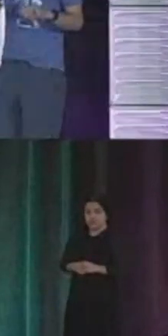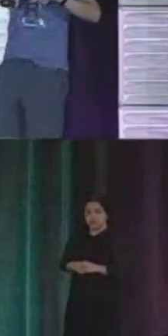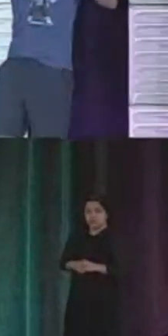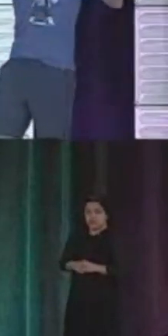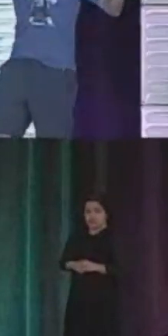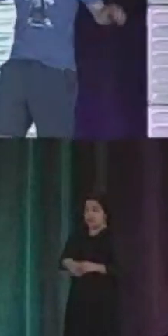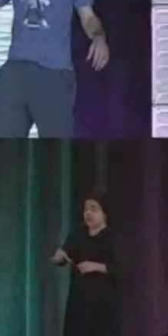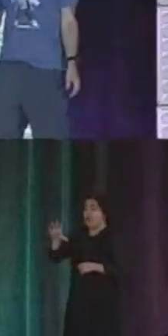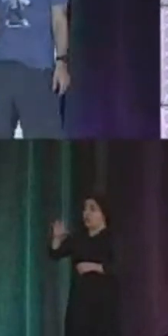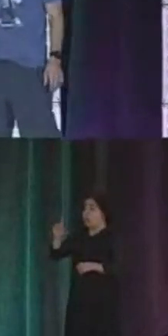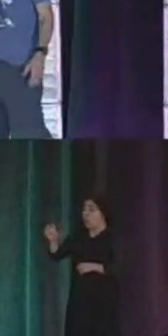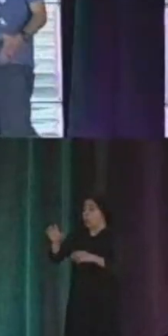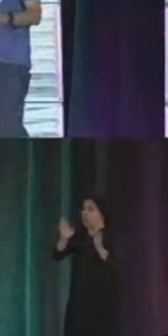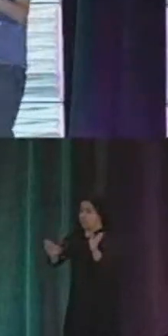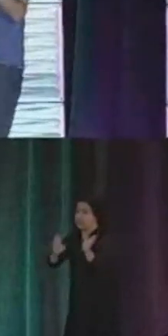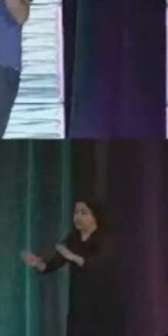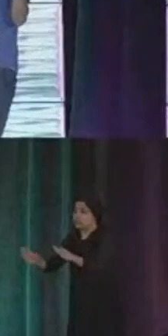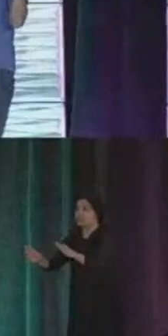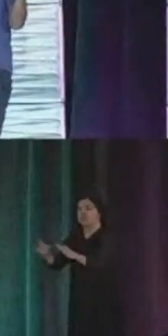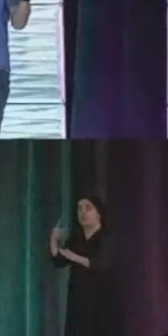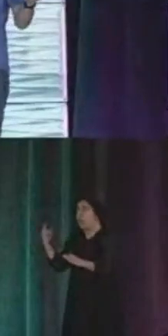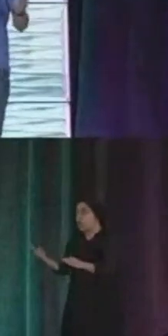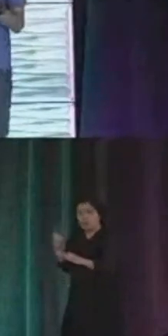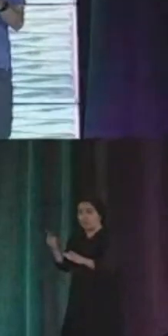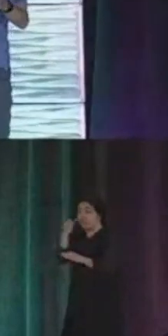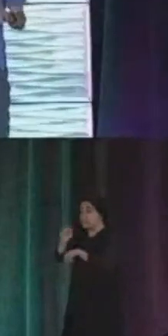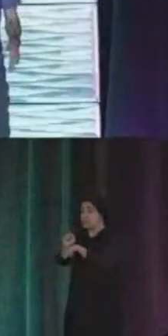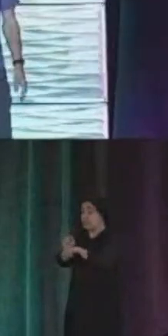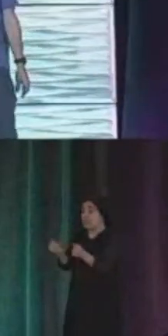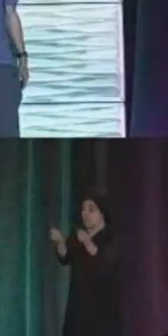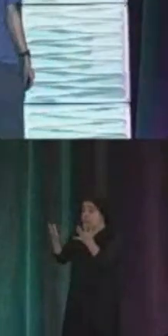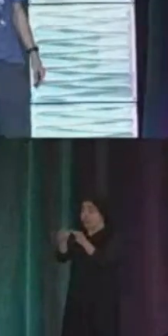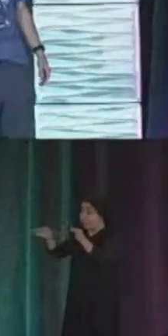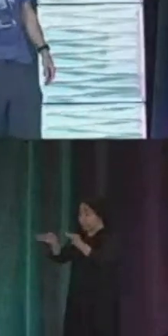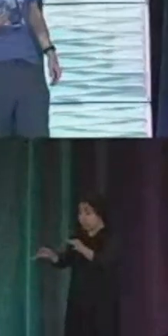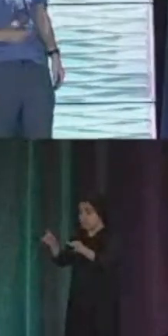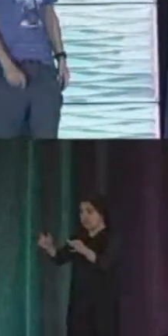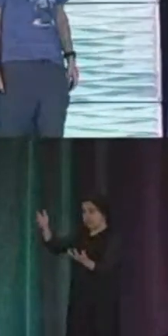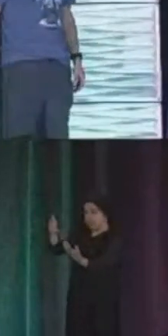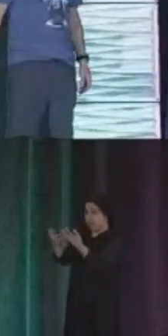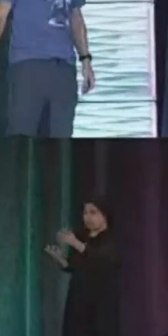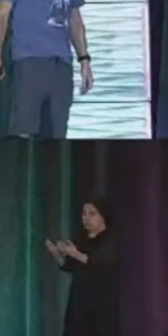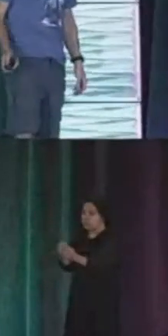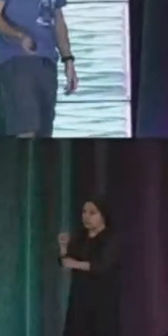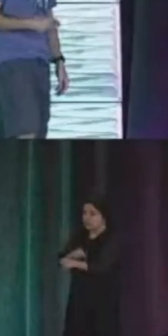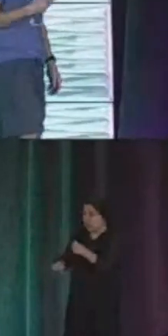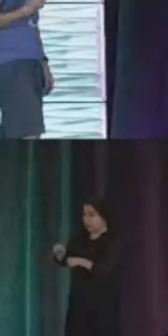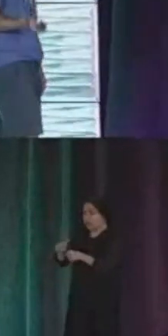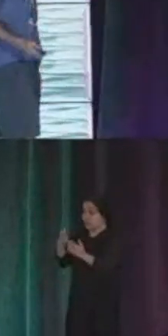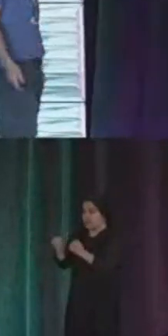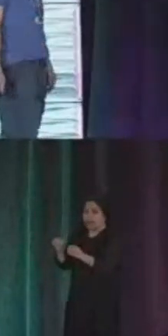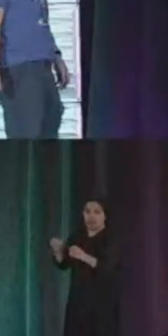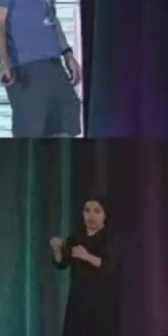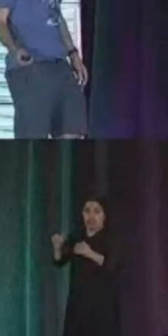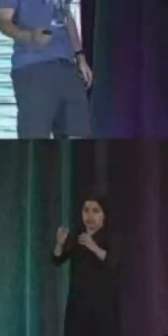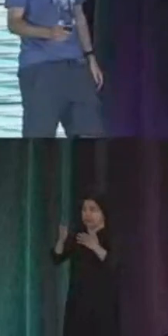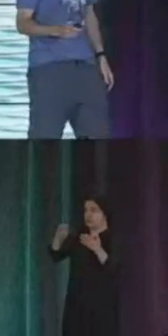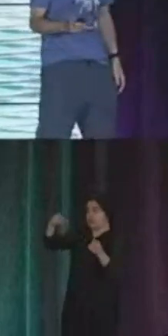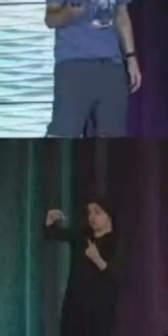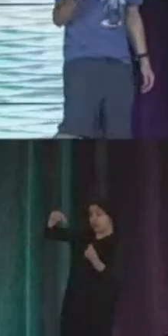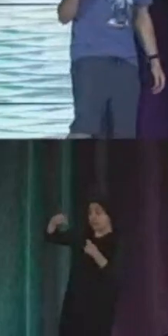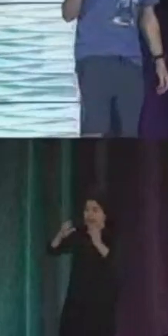especially when you're working in multiple different languages that need to be in lockstep with each other. And server-client interaction, also a big